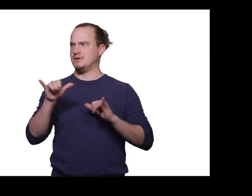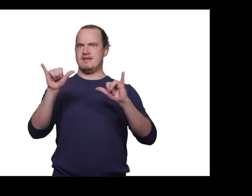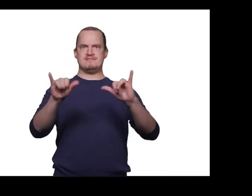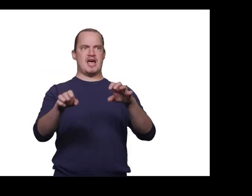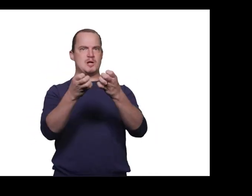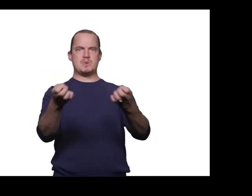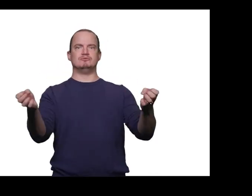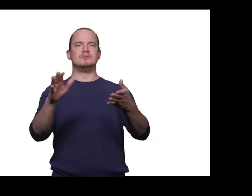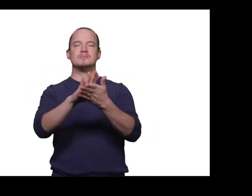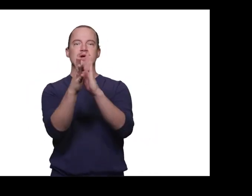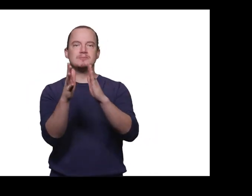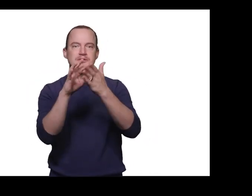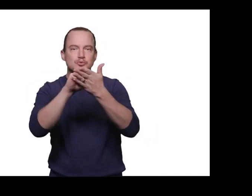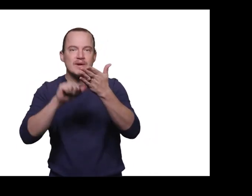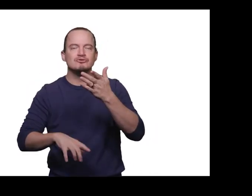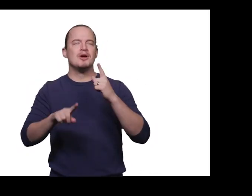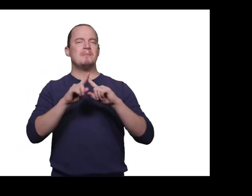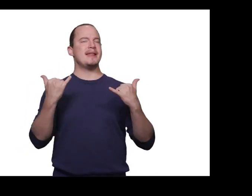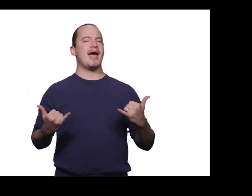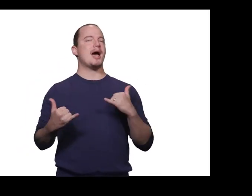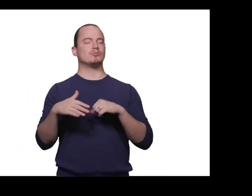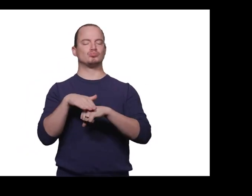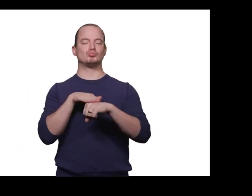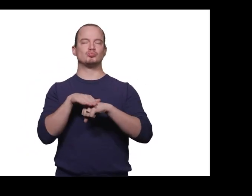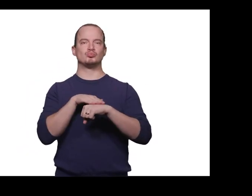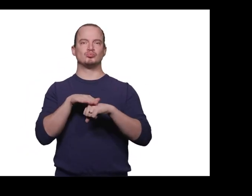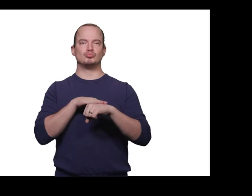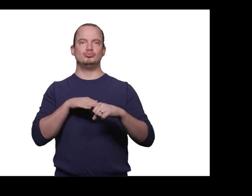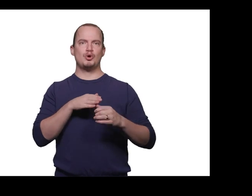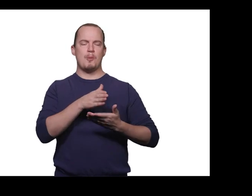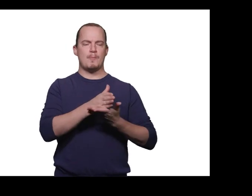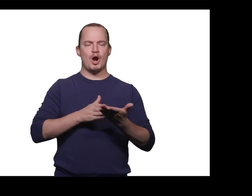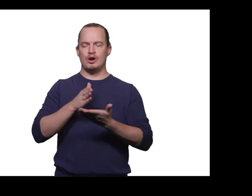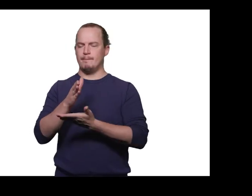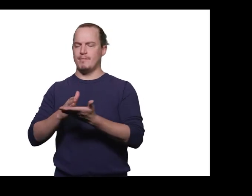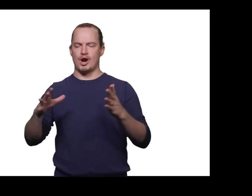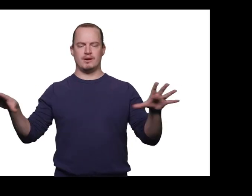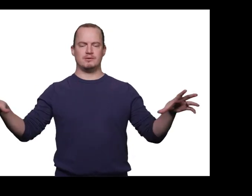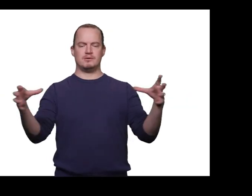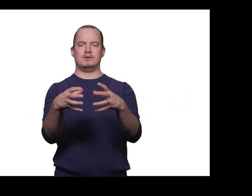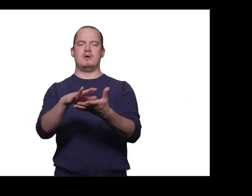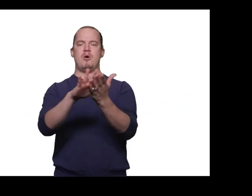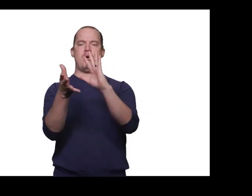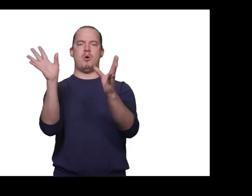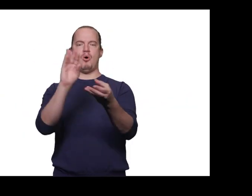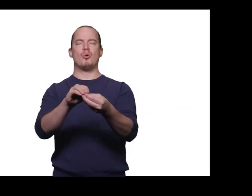it becomes a subtraction problem. But right now, we're just focusing on that